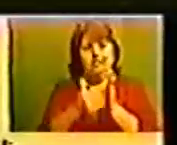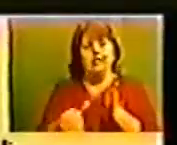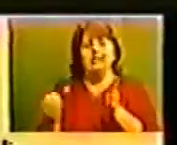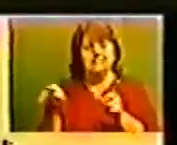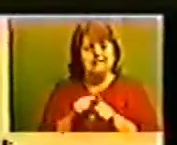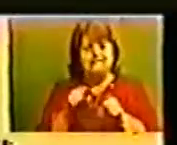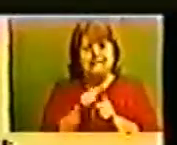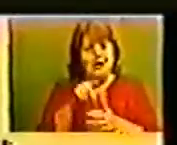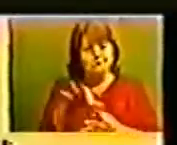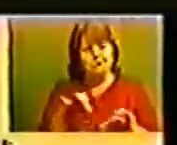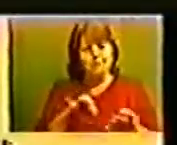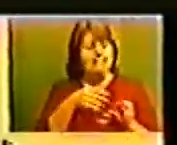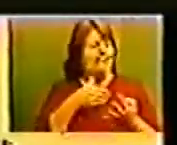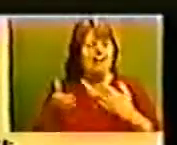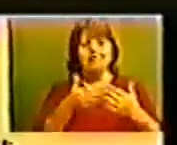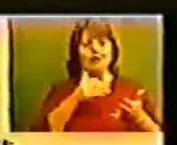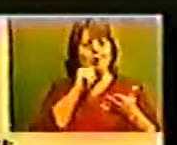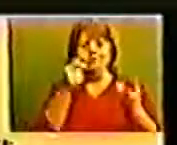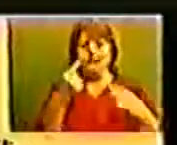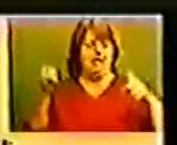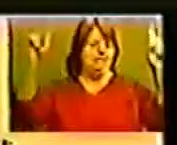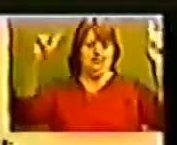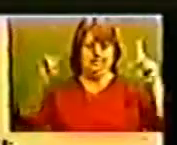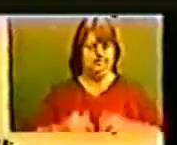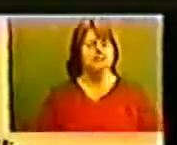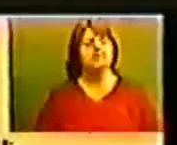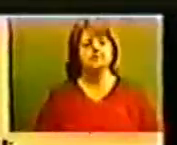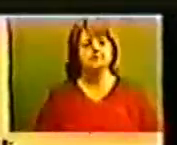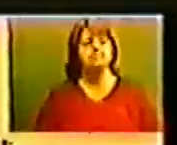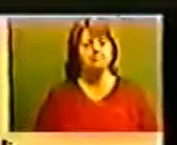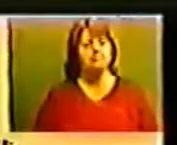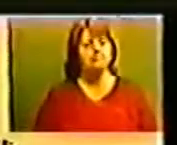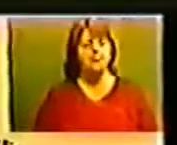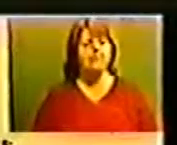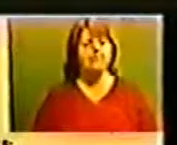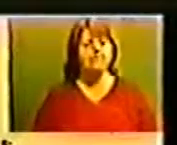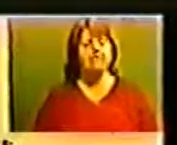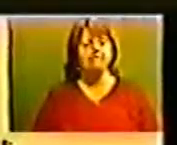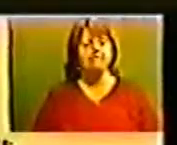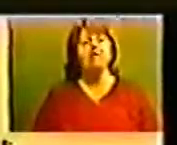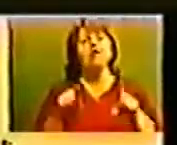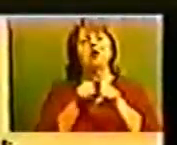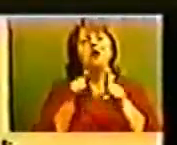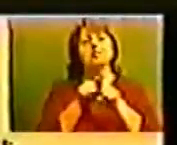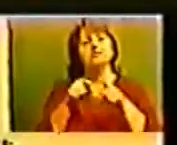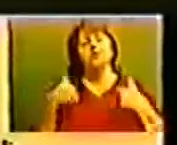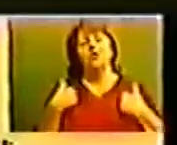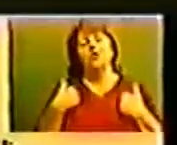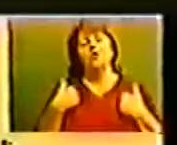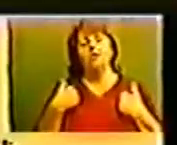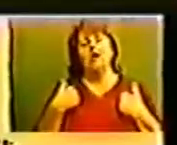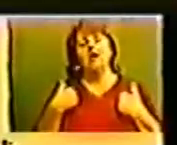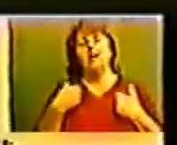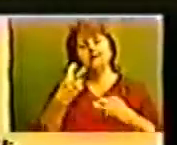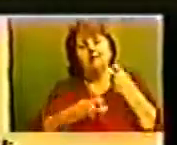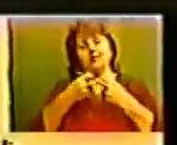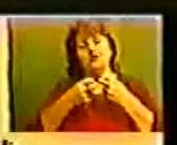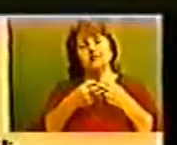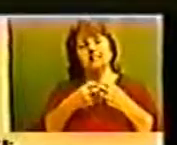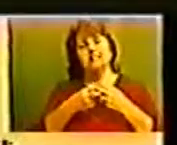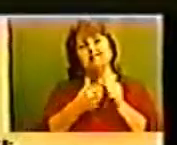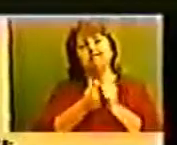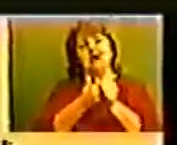again and again, even though this was not the correct choice to make. They also, as we said, have difficulty